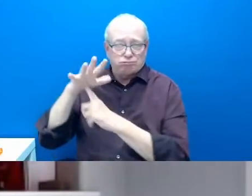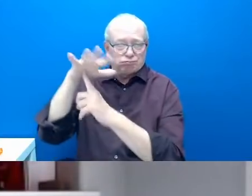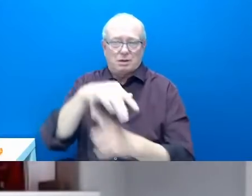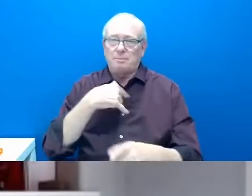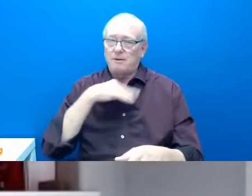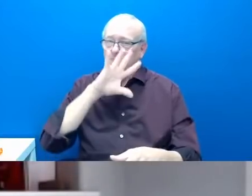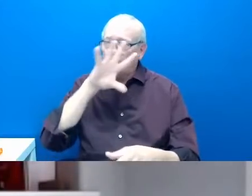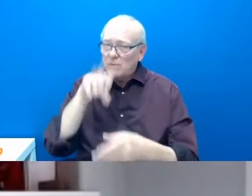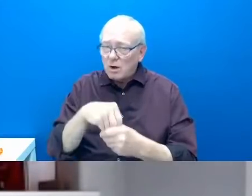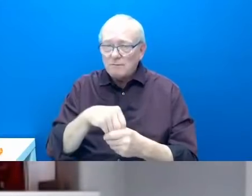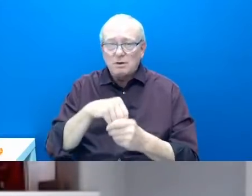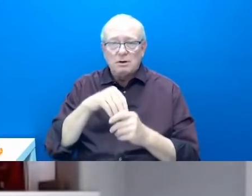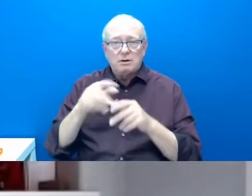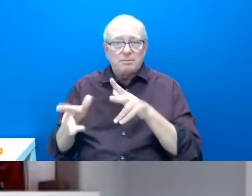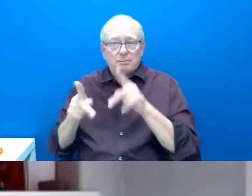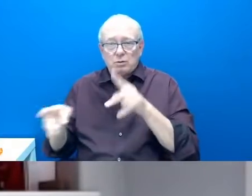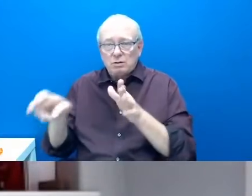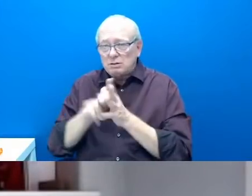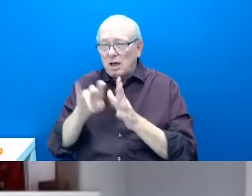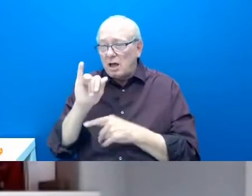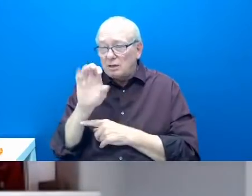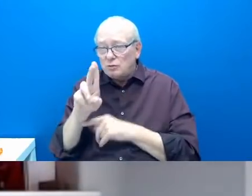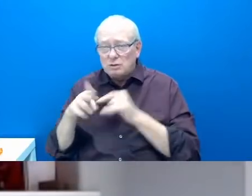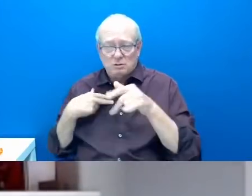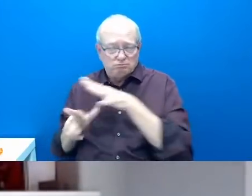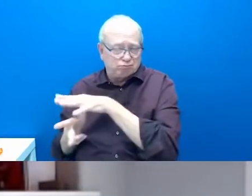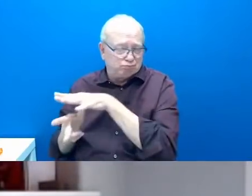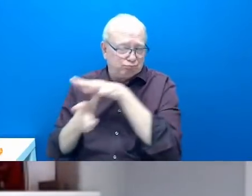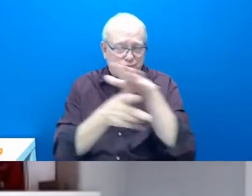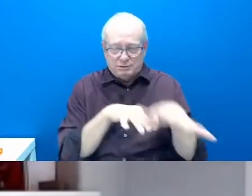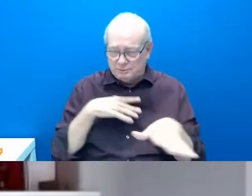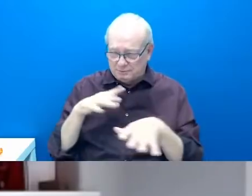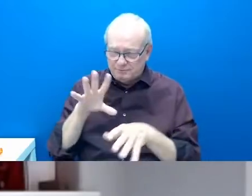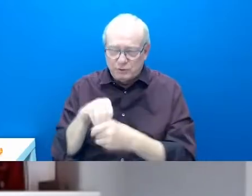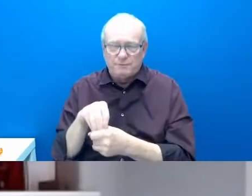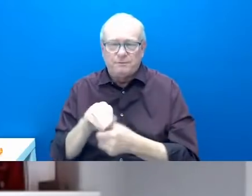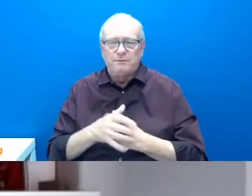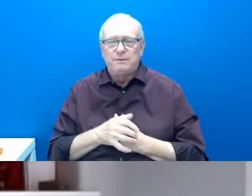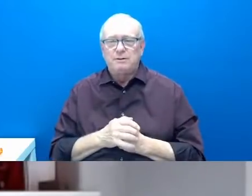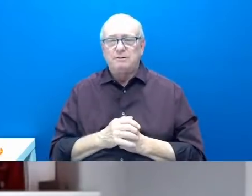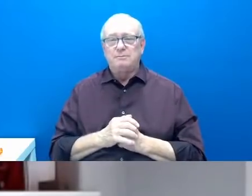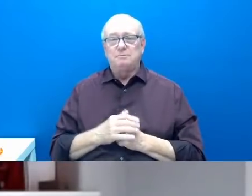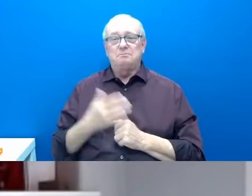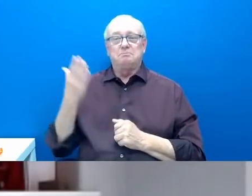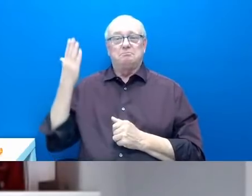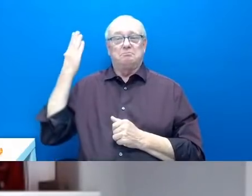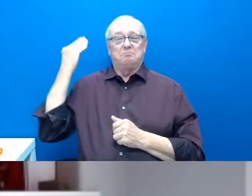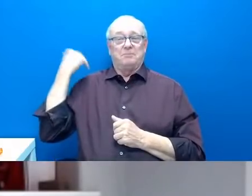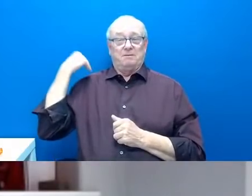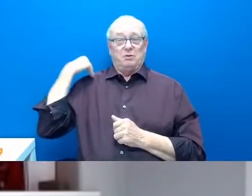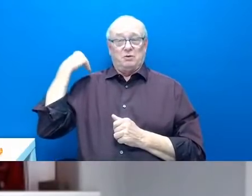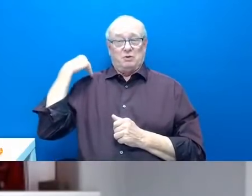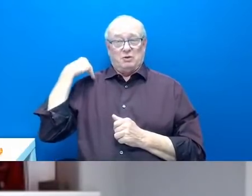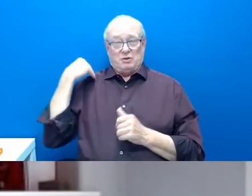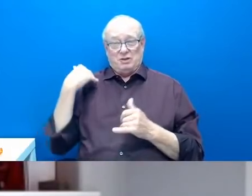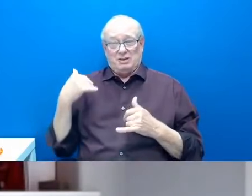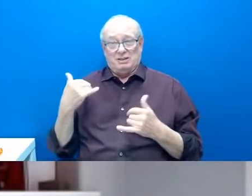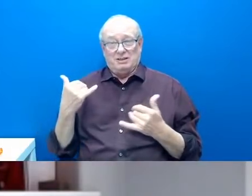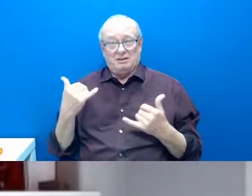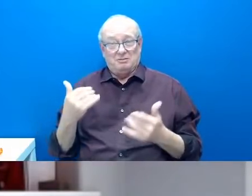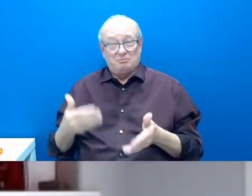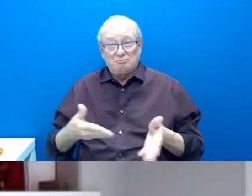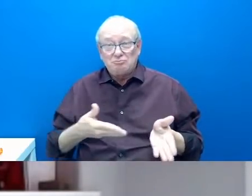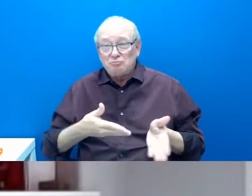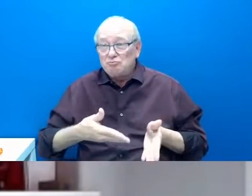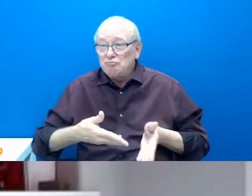the critically ill. Now, in conventional times, prior to this, transport was all about getting people around